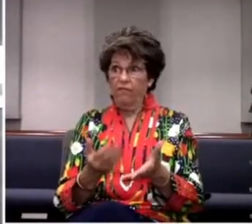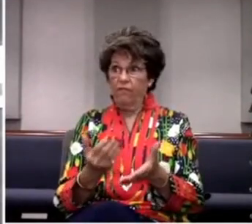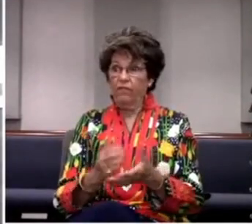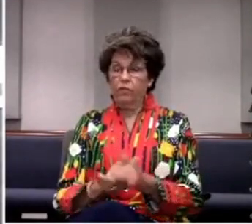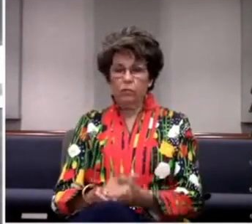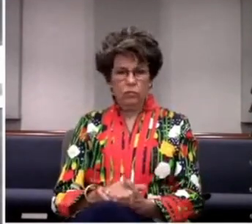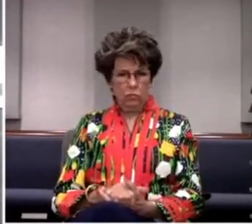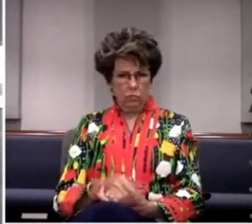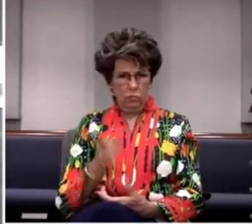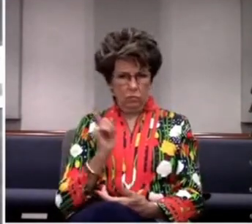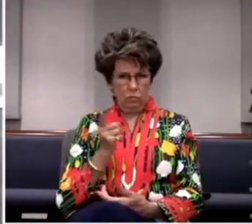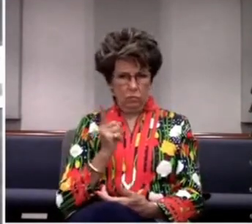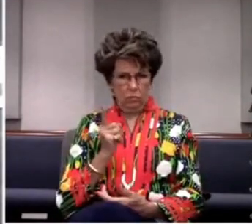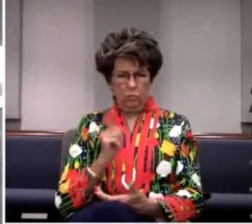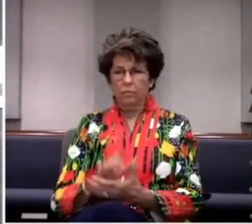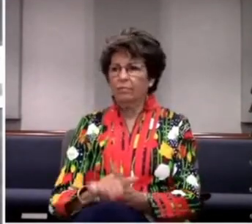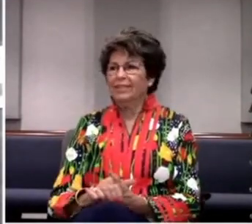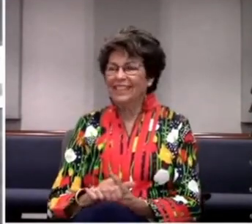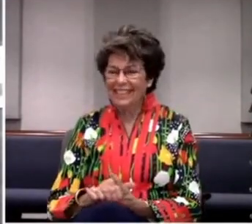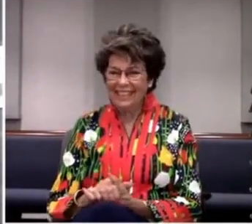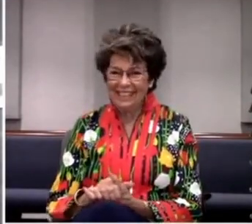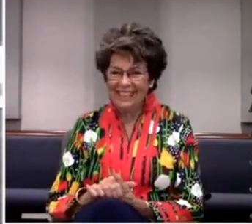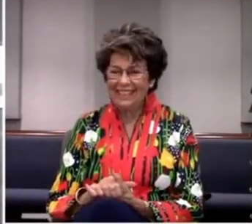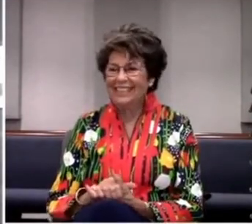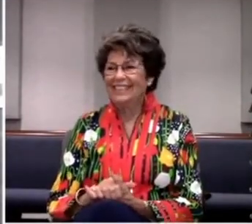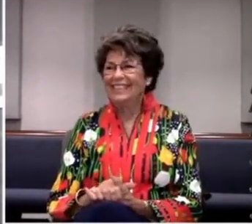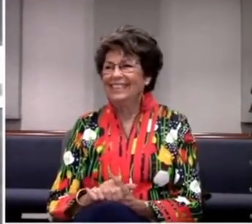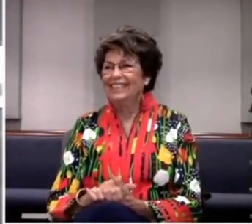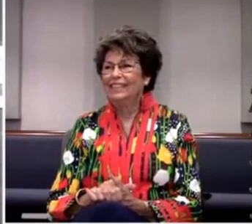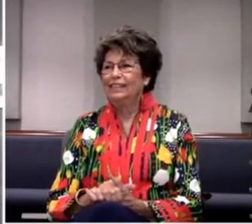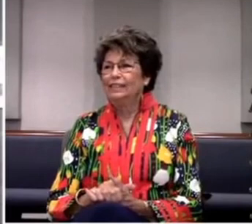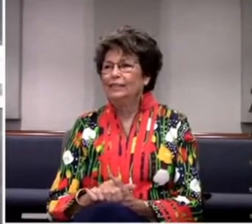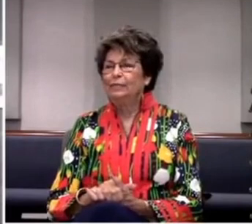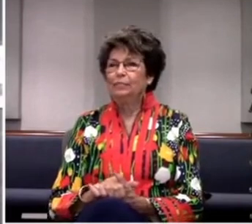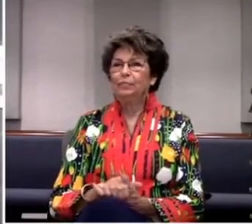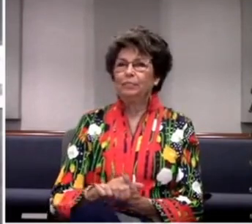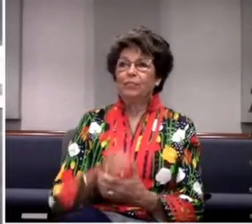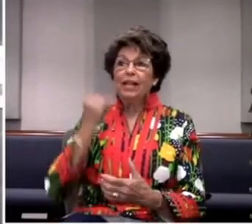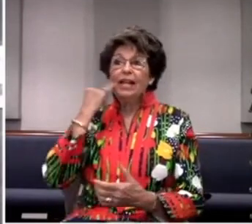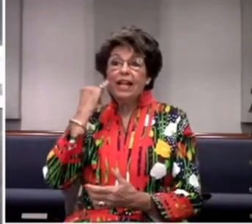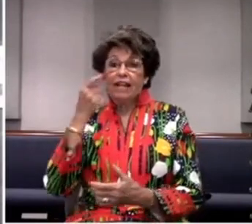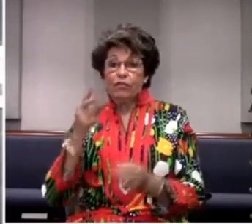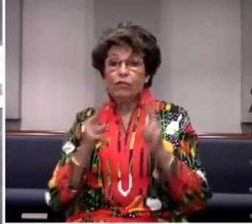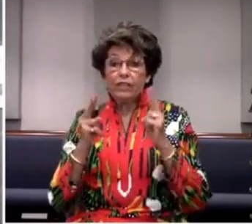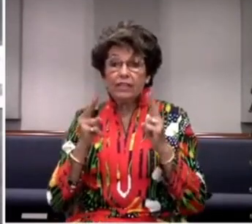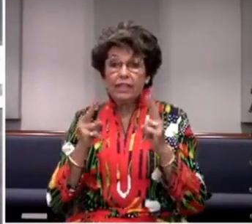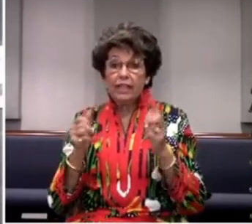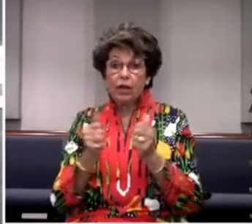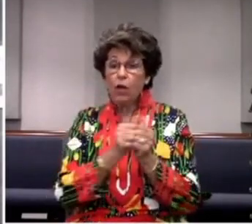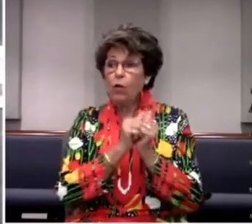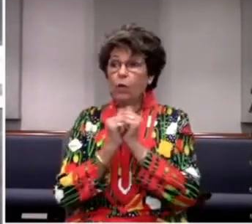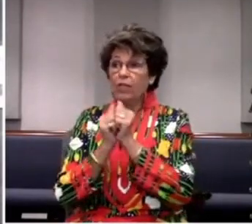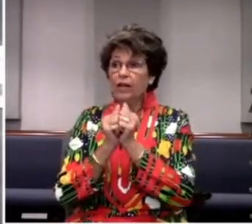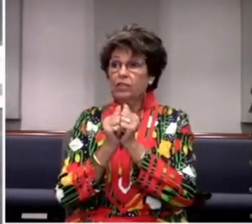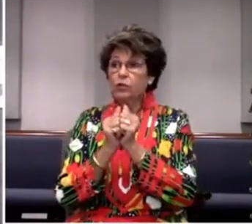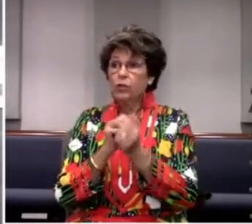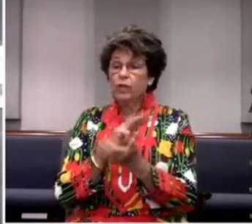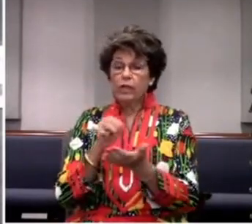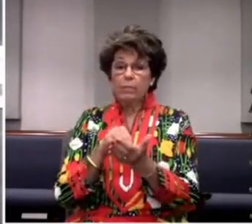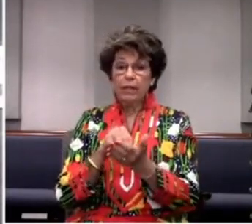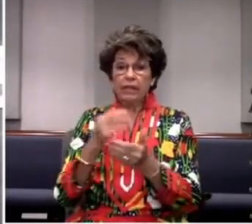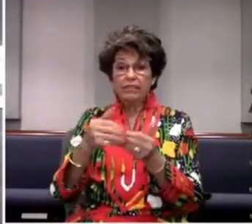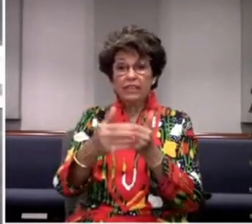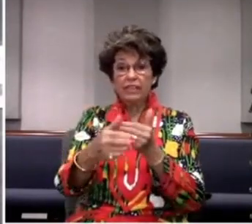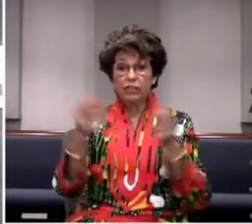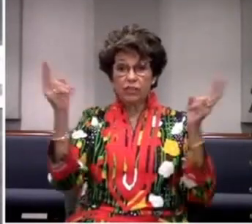cheater. That's what that is. All right. If you're visiting with us, we are in the middle of a series